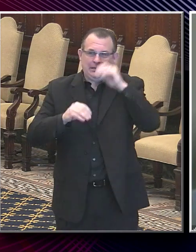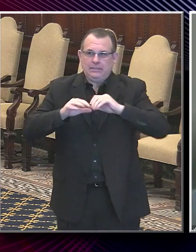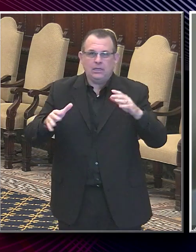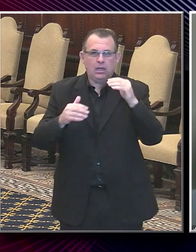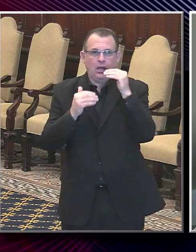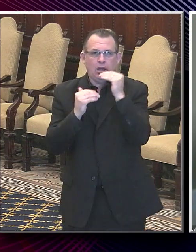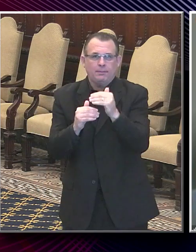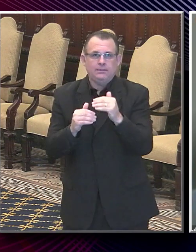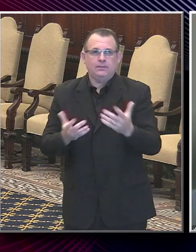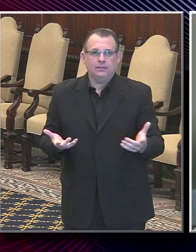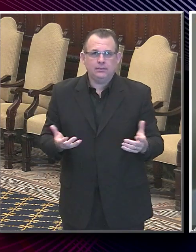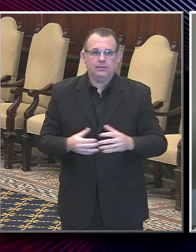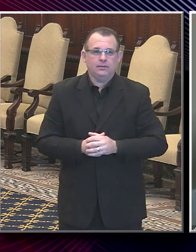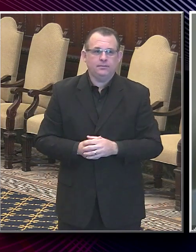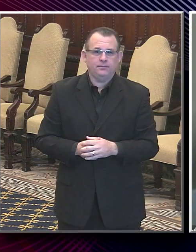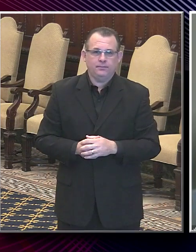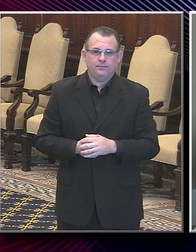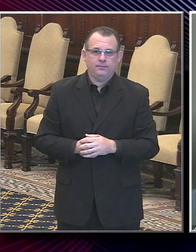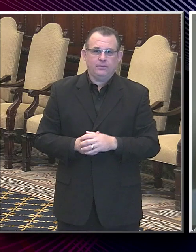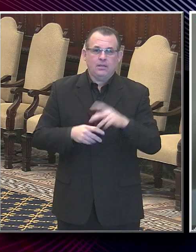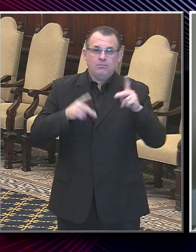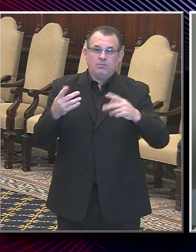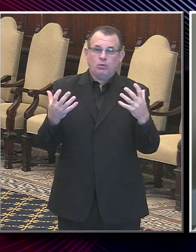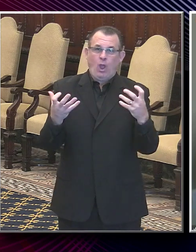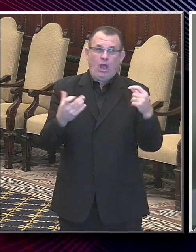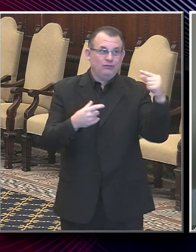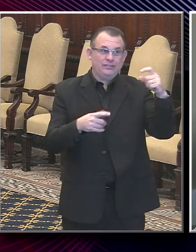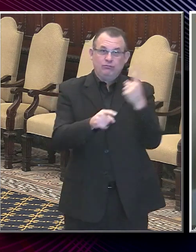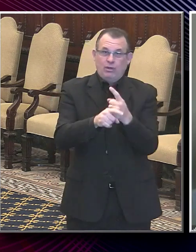for everybody who very much wants to get the economy restarted.